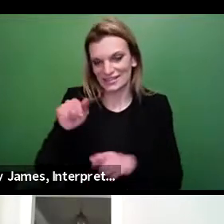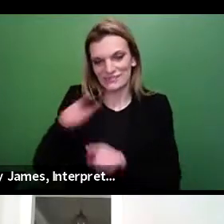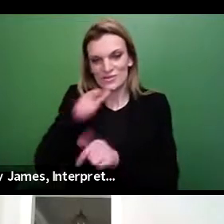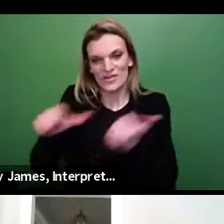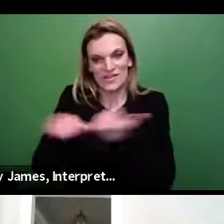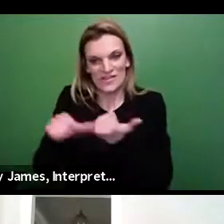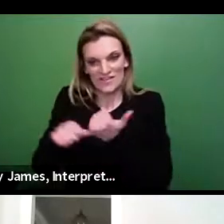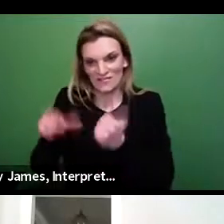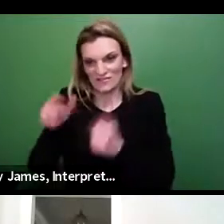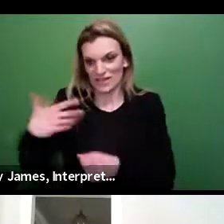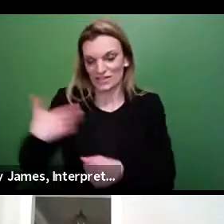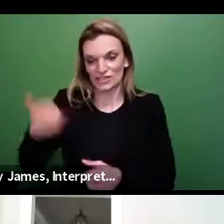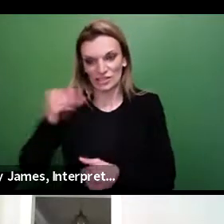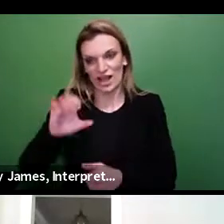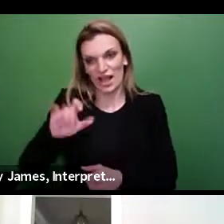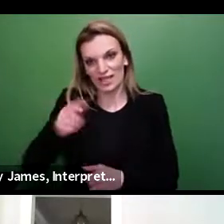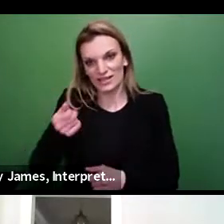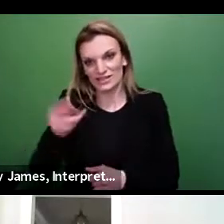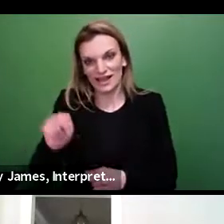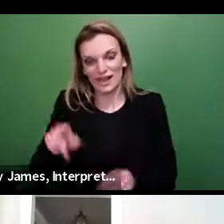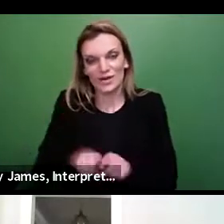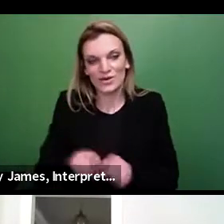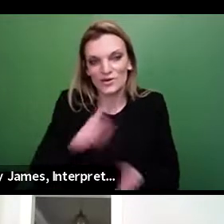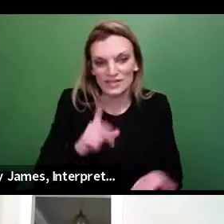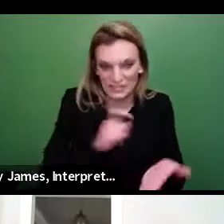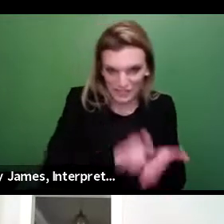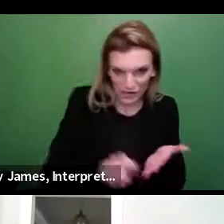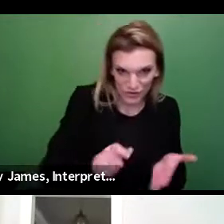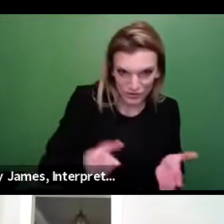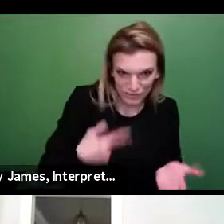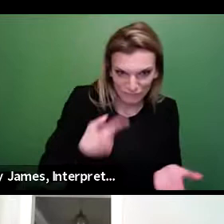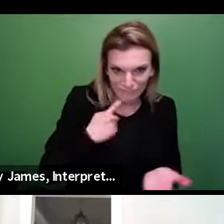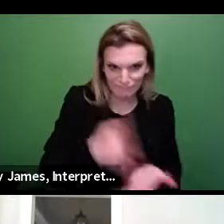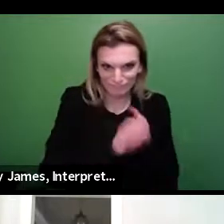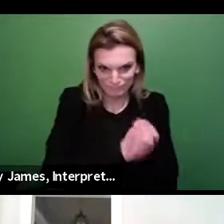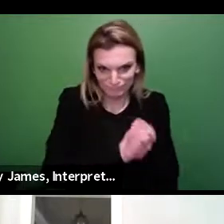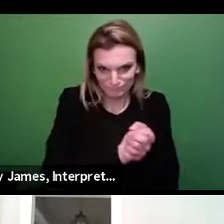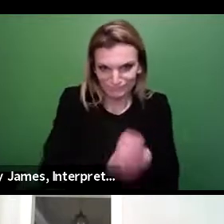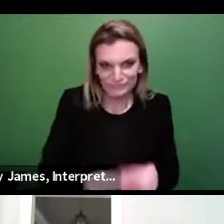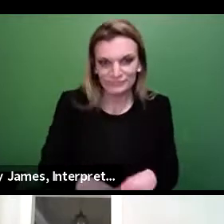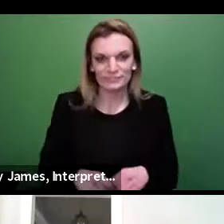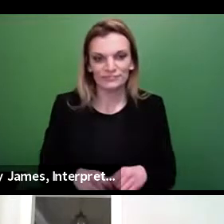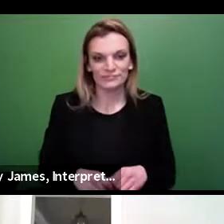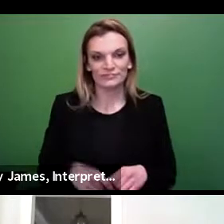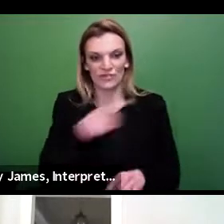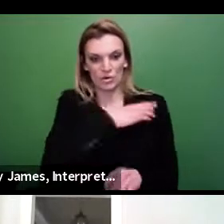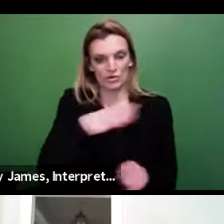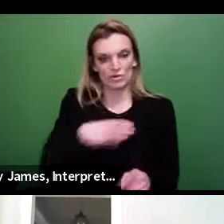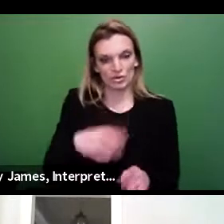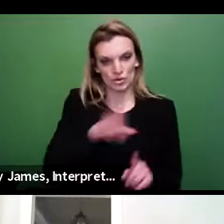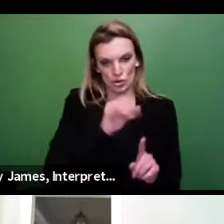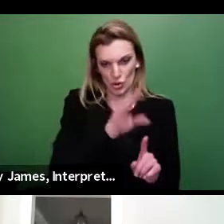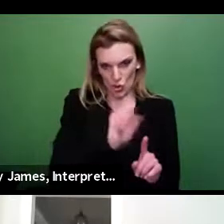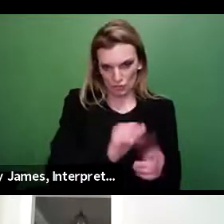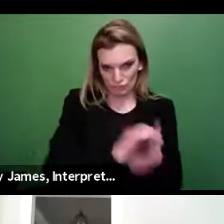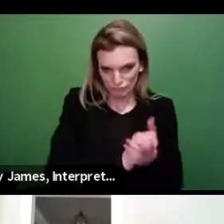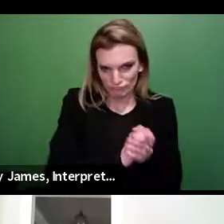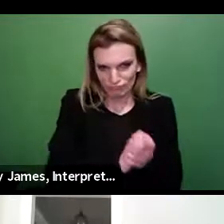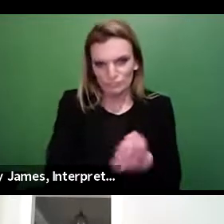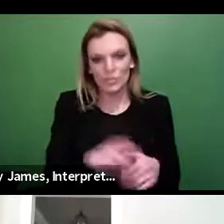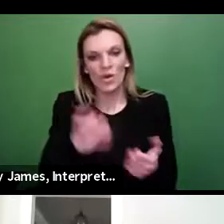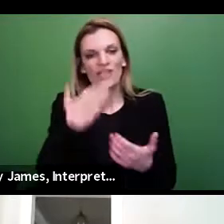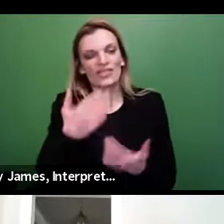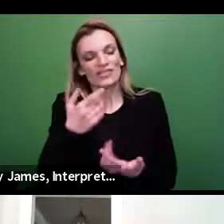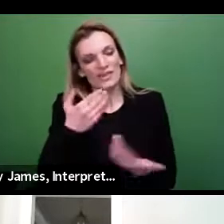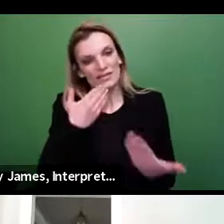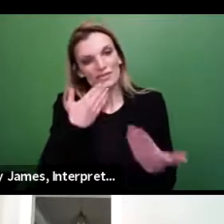Combs as secretary, and I just want to say thank you very, very much to all of my colleagues for the